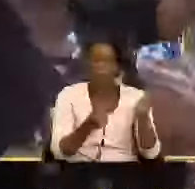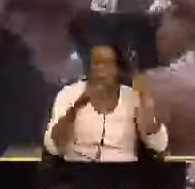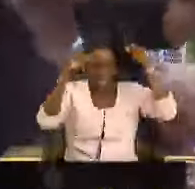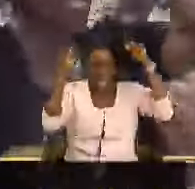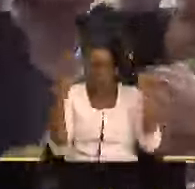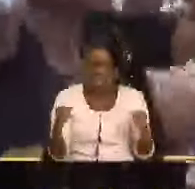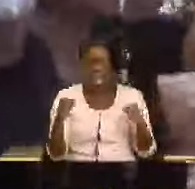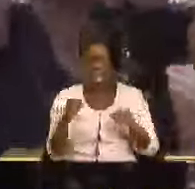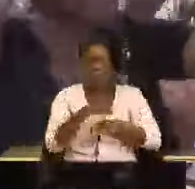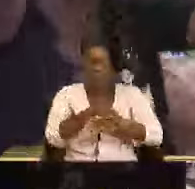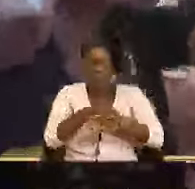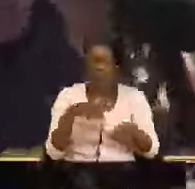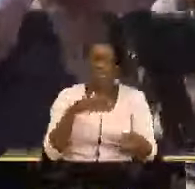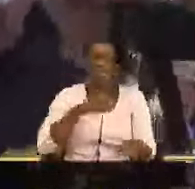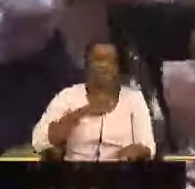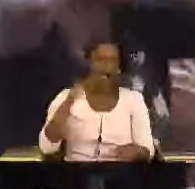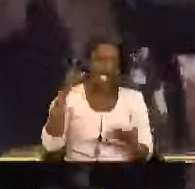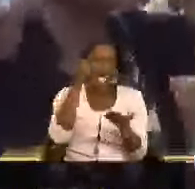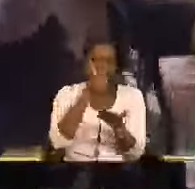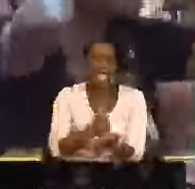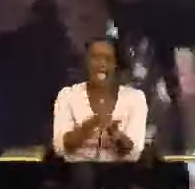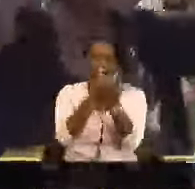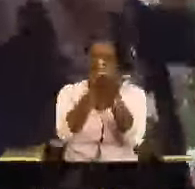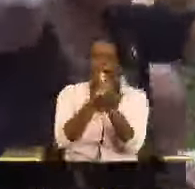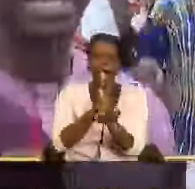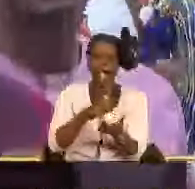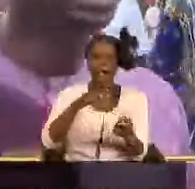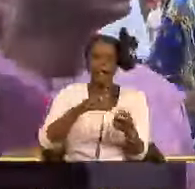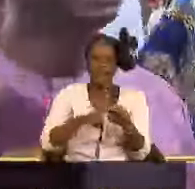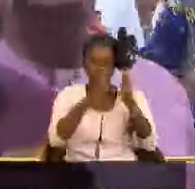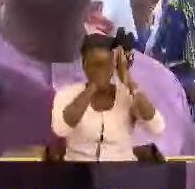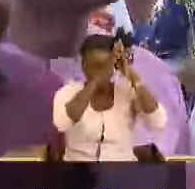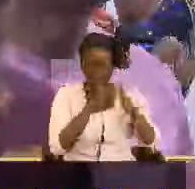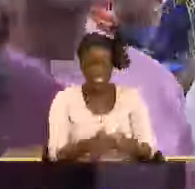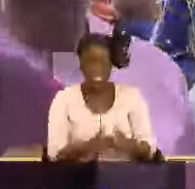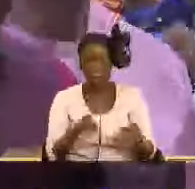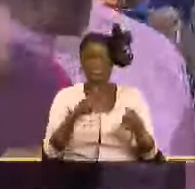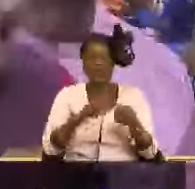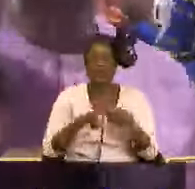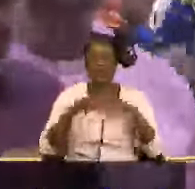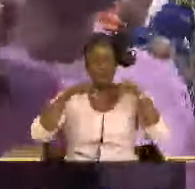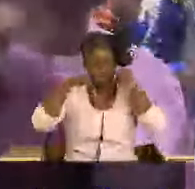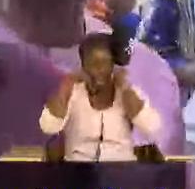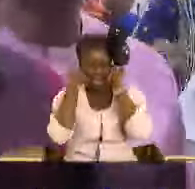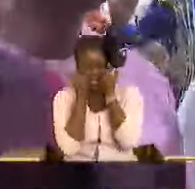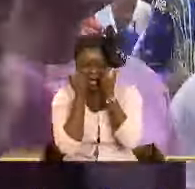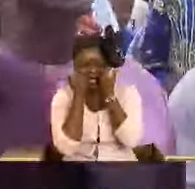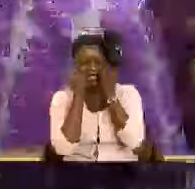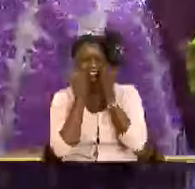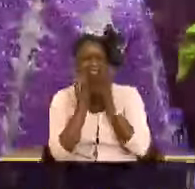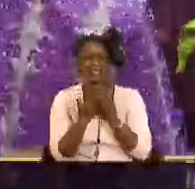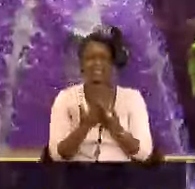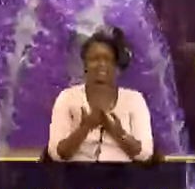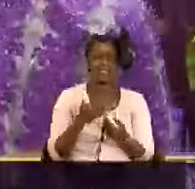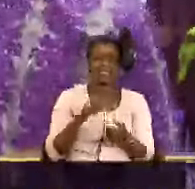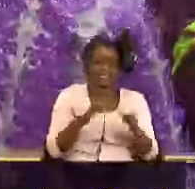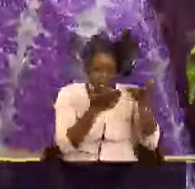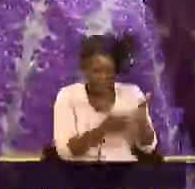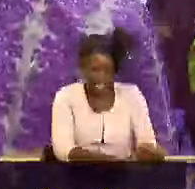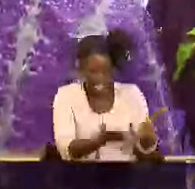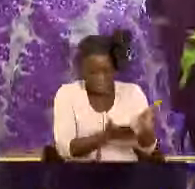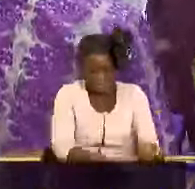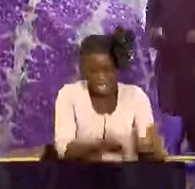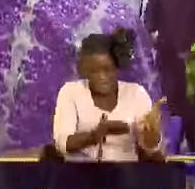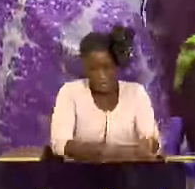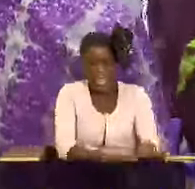bers calling for help from their base to attack and destroy me